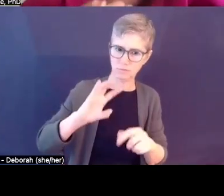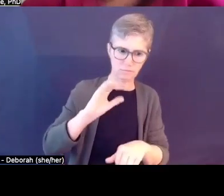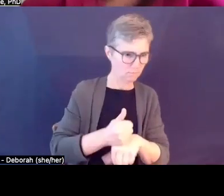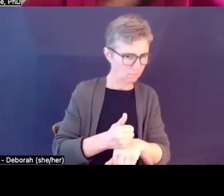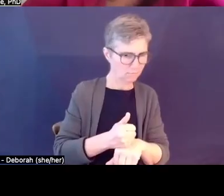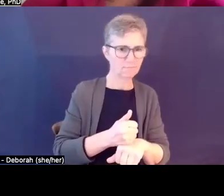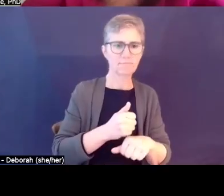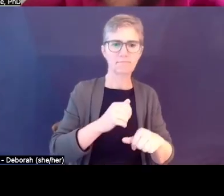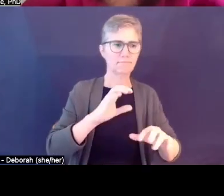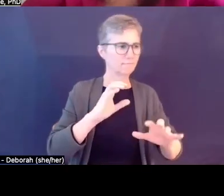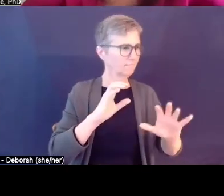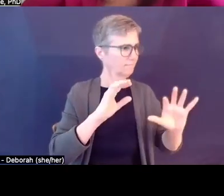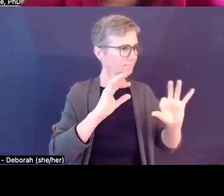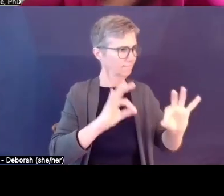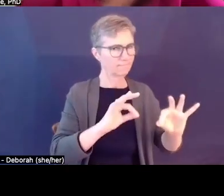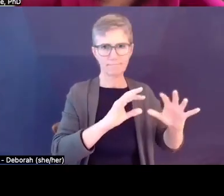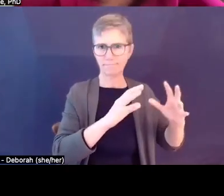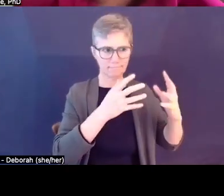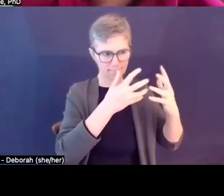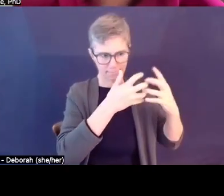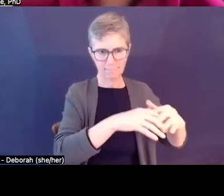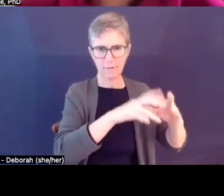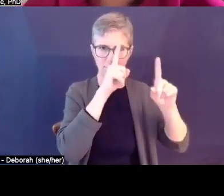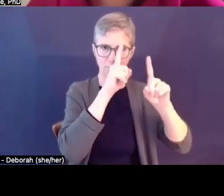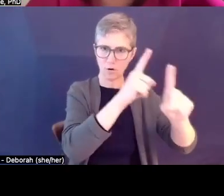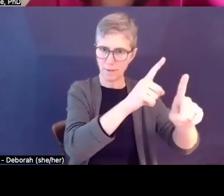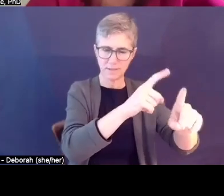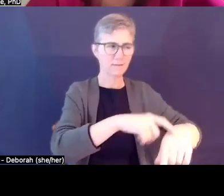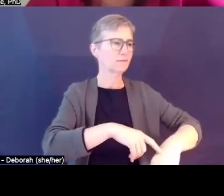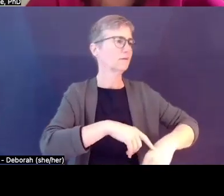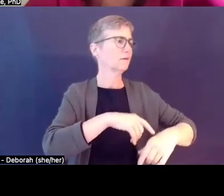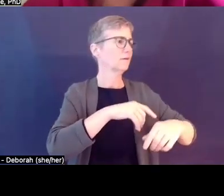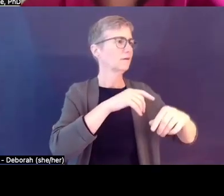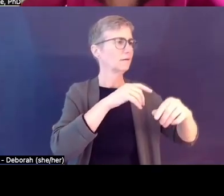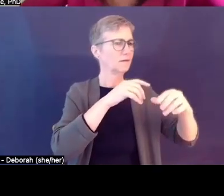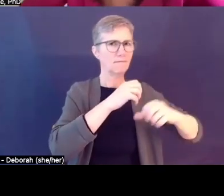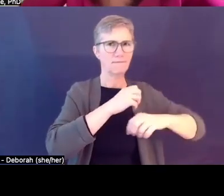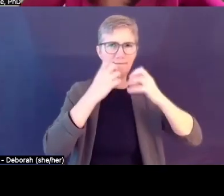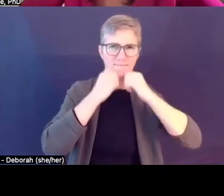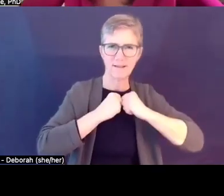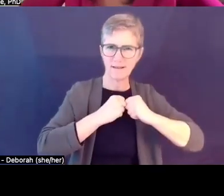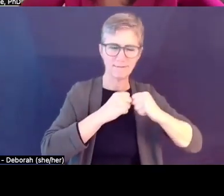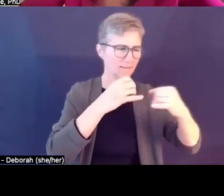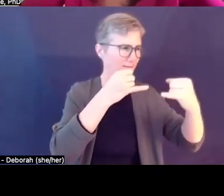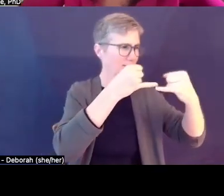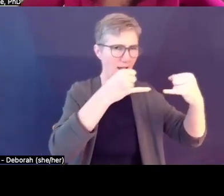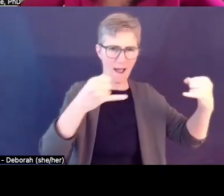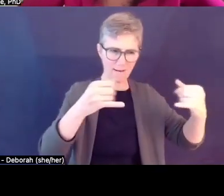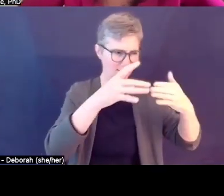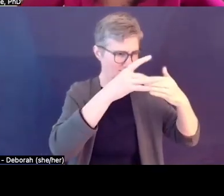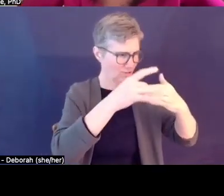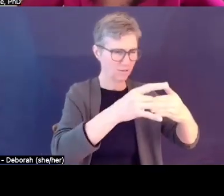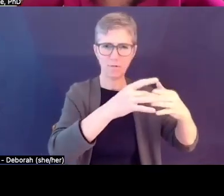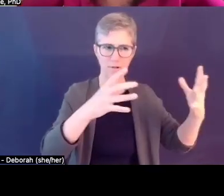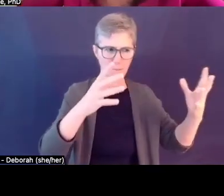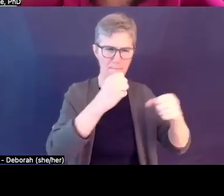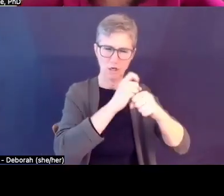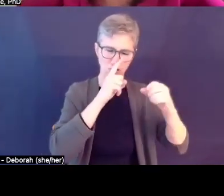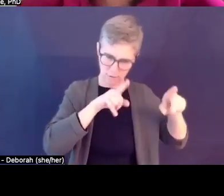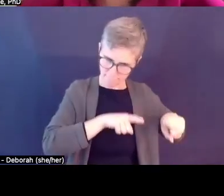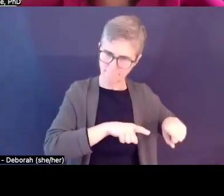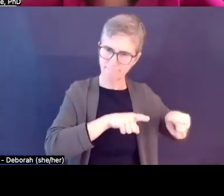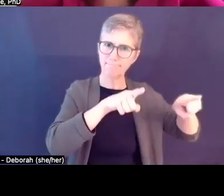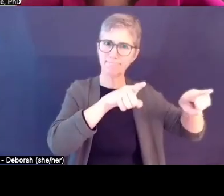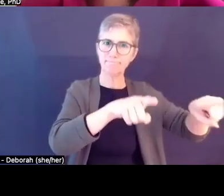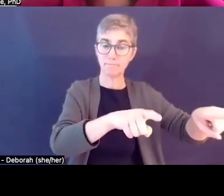fidelity within the organization's purpose, mission, values, and guiding principles. One goal was to really ensure that the focus on